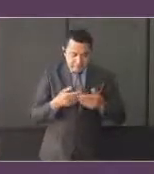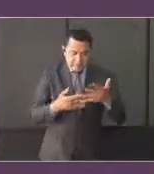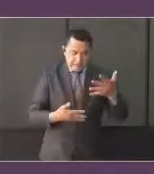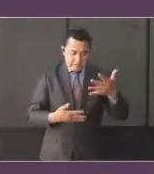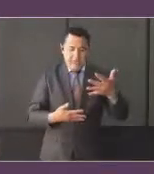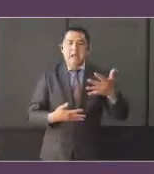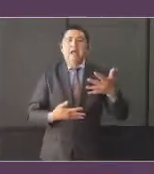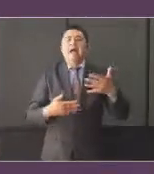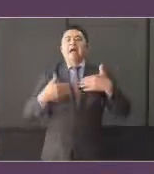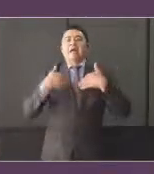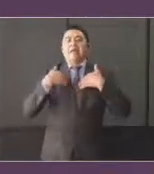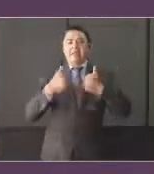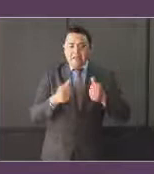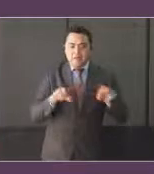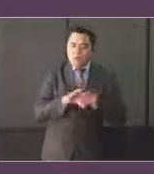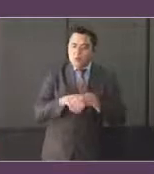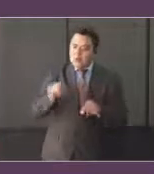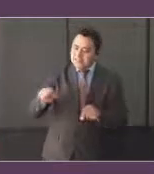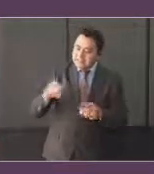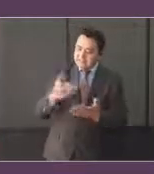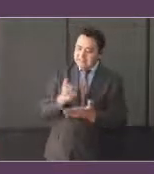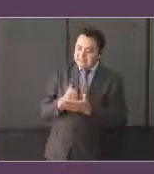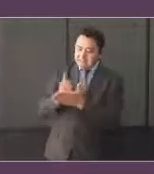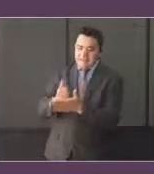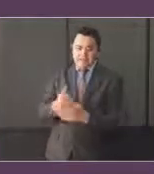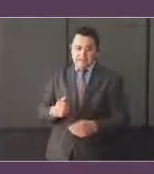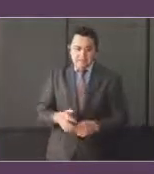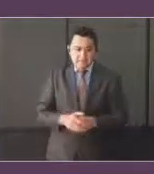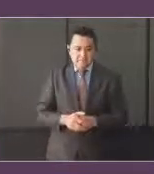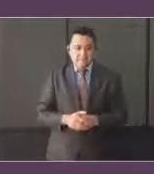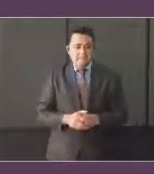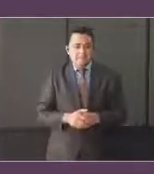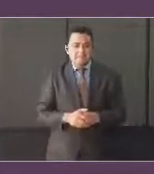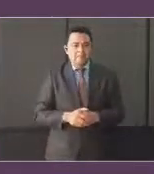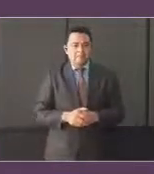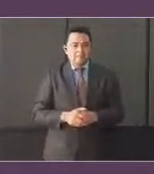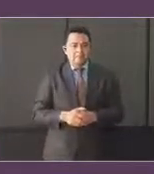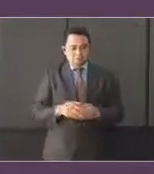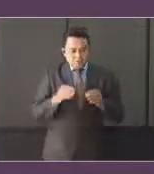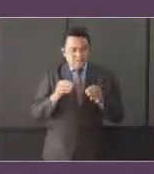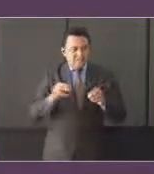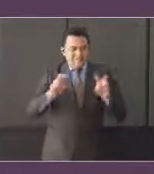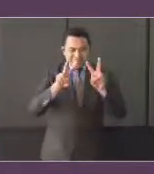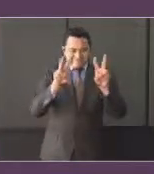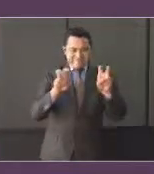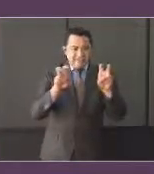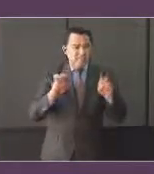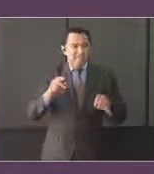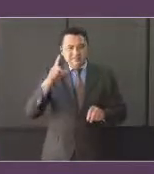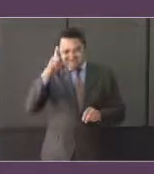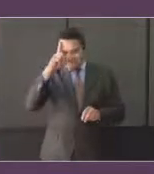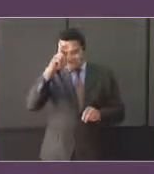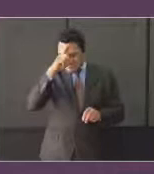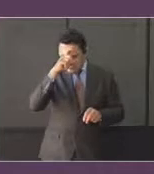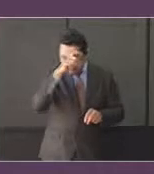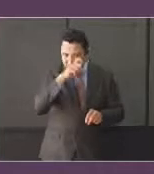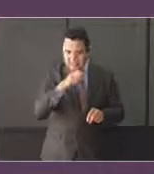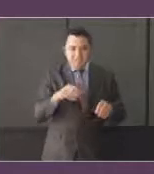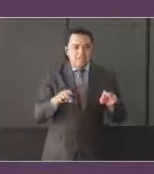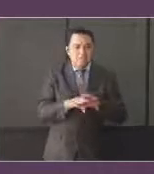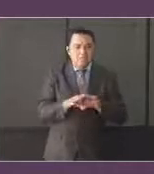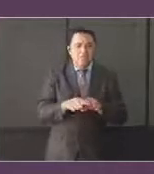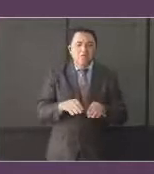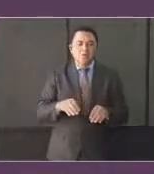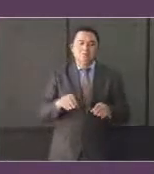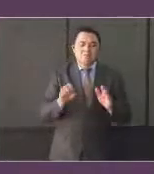are developing a survey only in the territory of the district of Cercado in order to understand